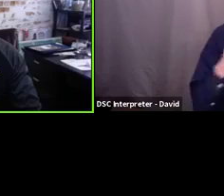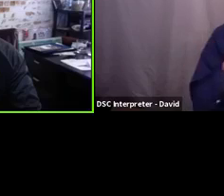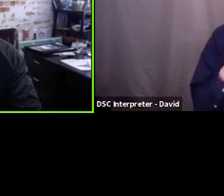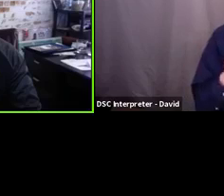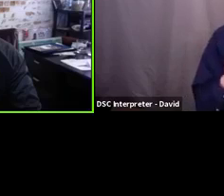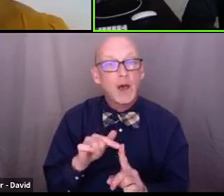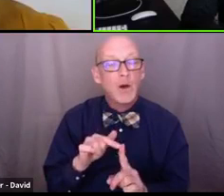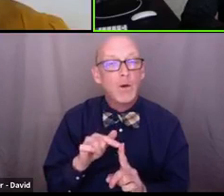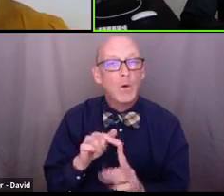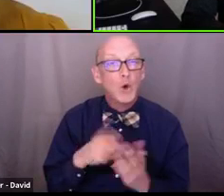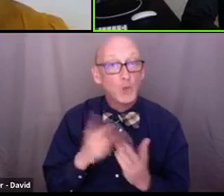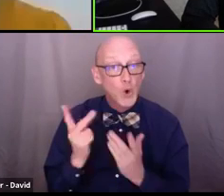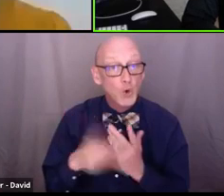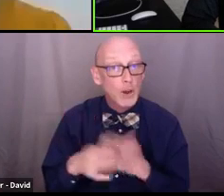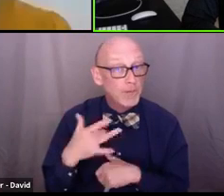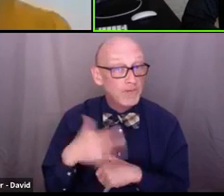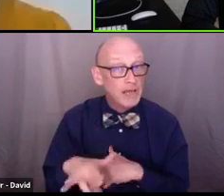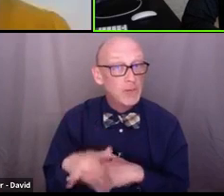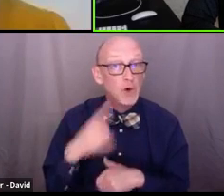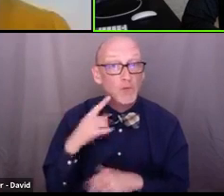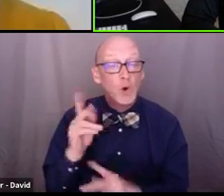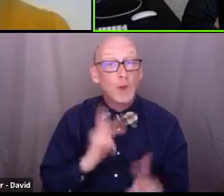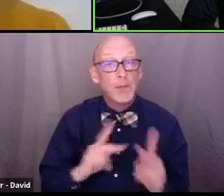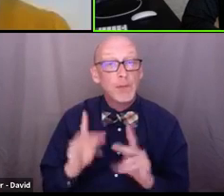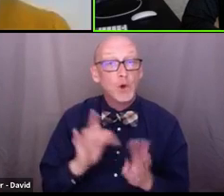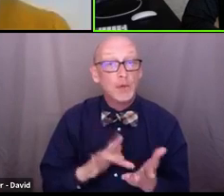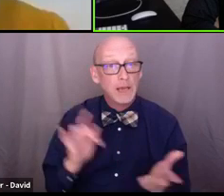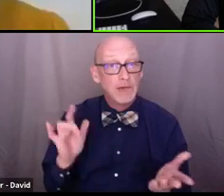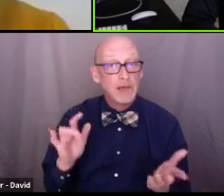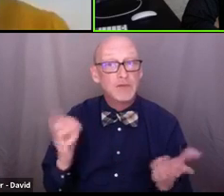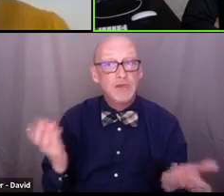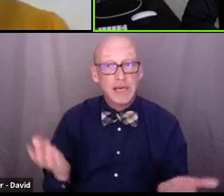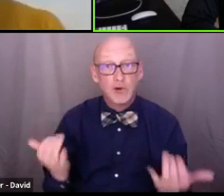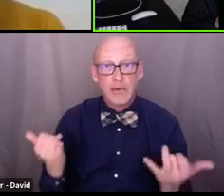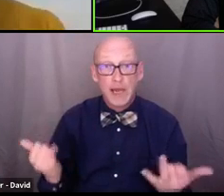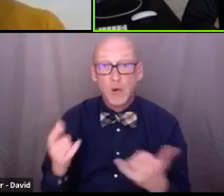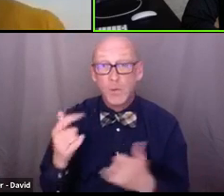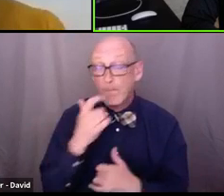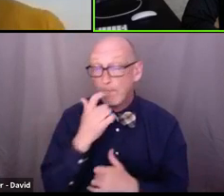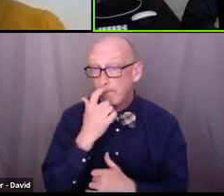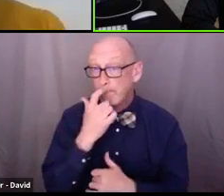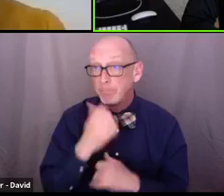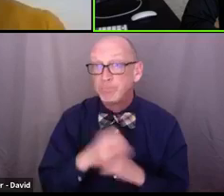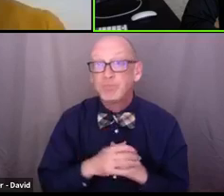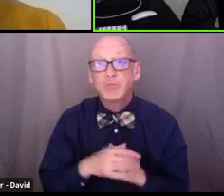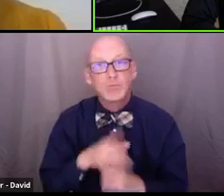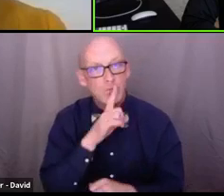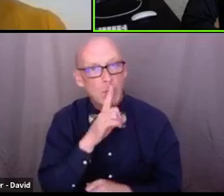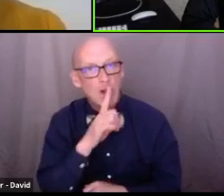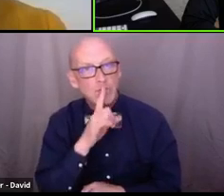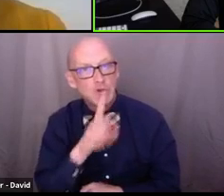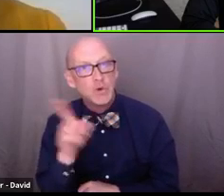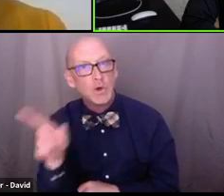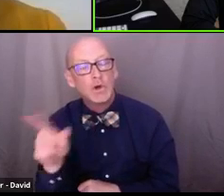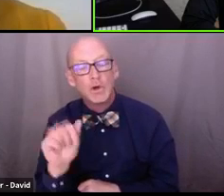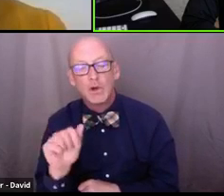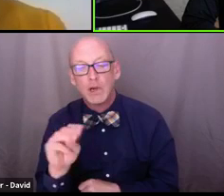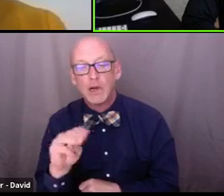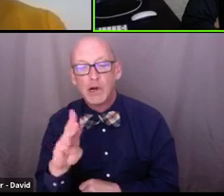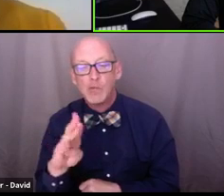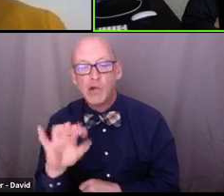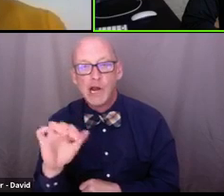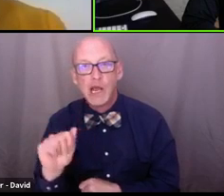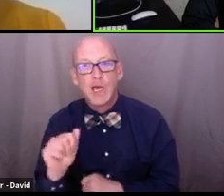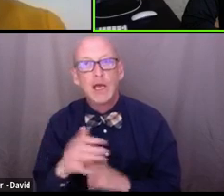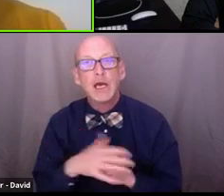may be available for folks to take advantage of during this moment? Yeah, for sure. Gosh, I think as